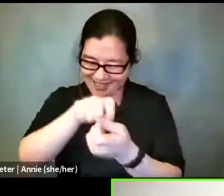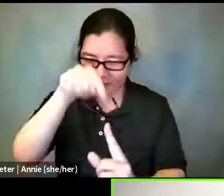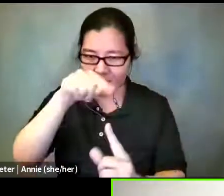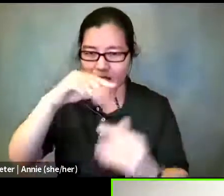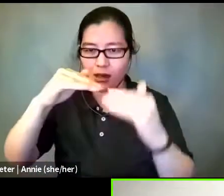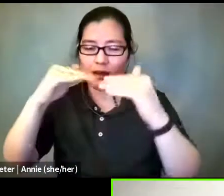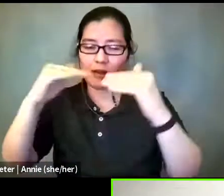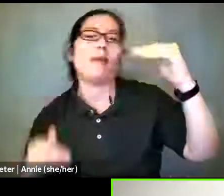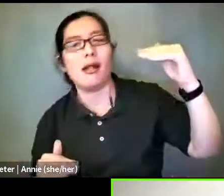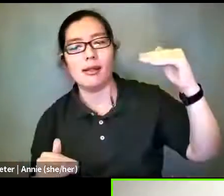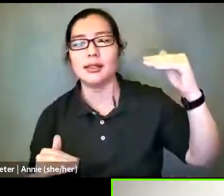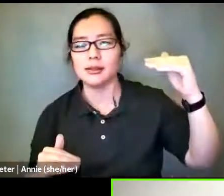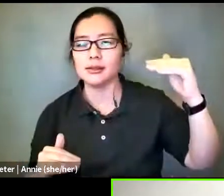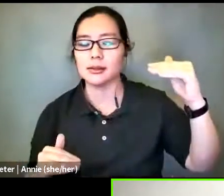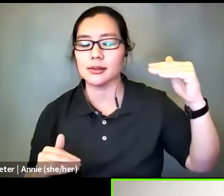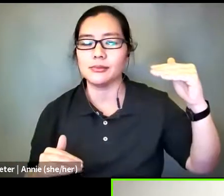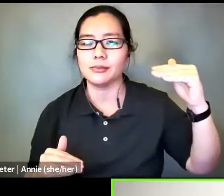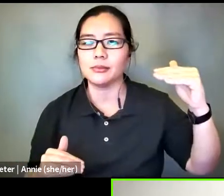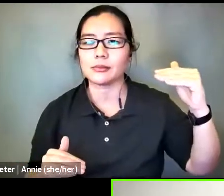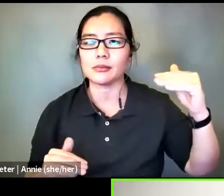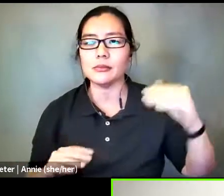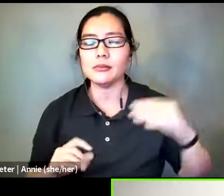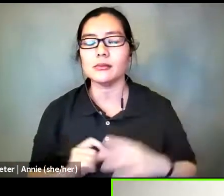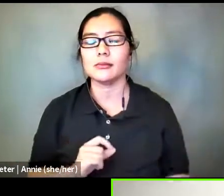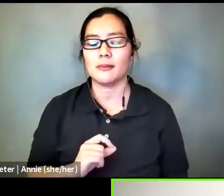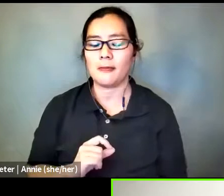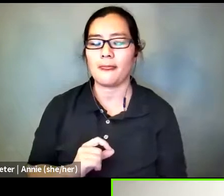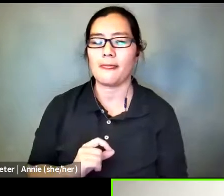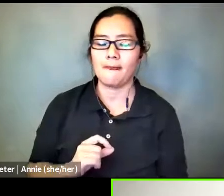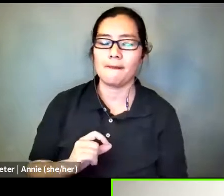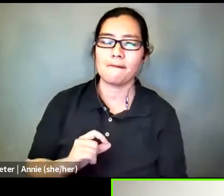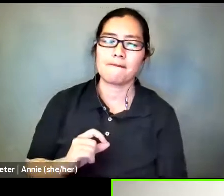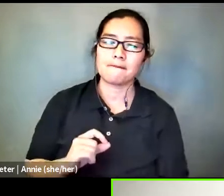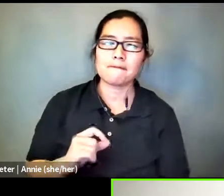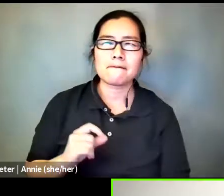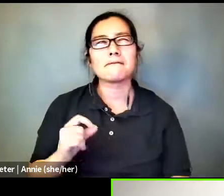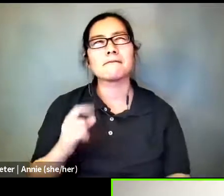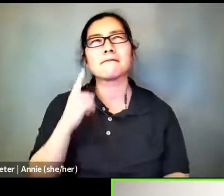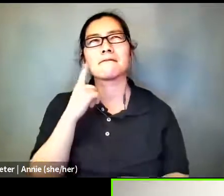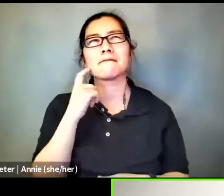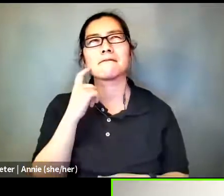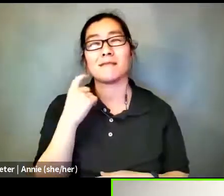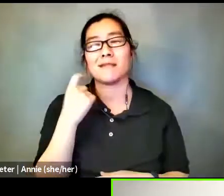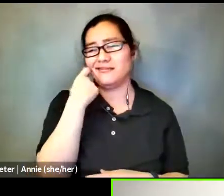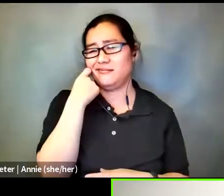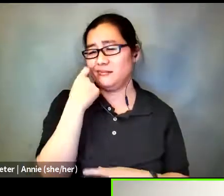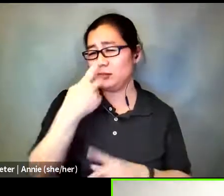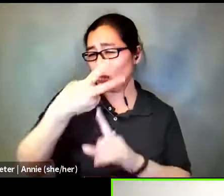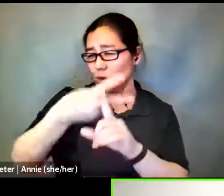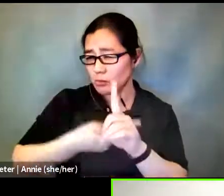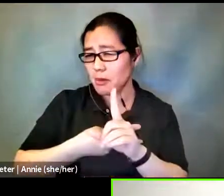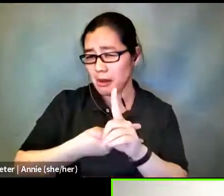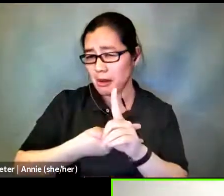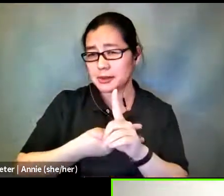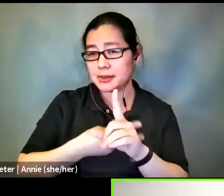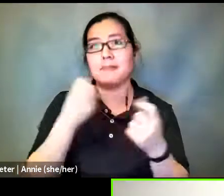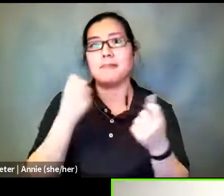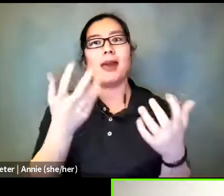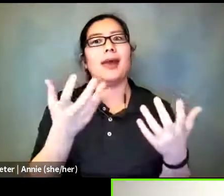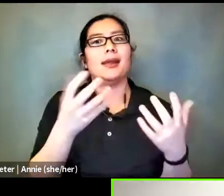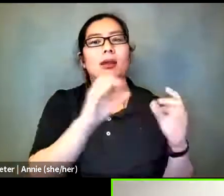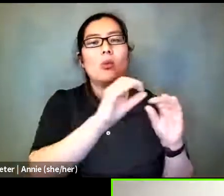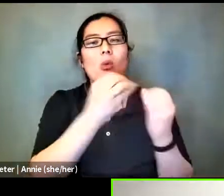I expect that within the last maybe 2 months or so, I'm certain that a lot of organizations, as you mentioned,